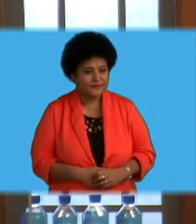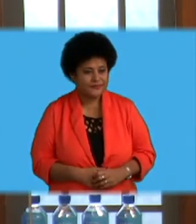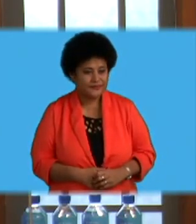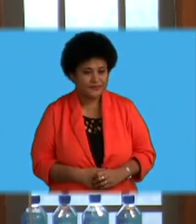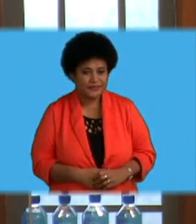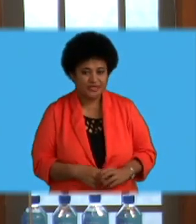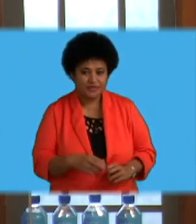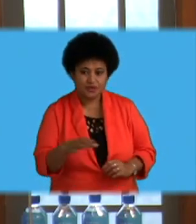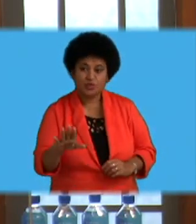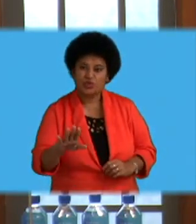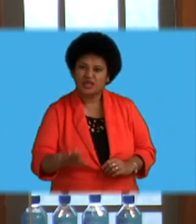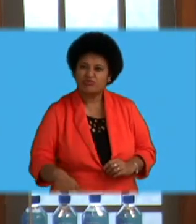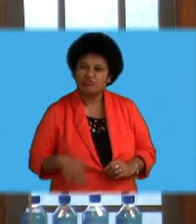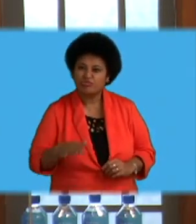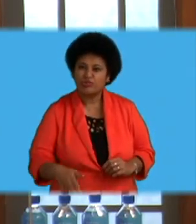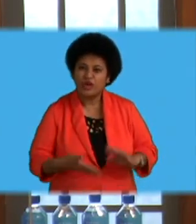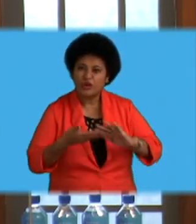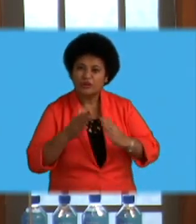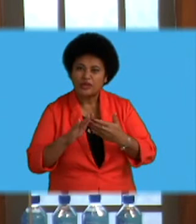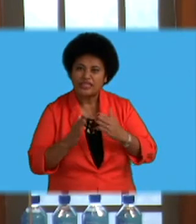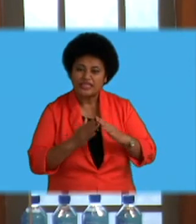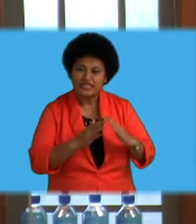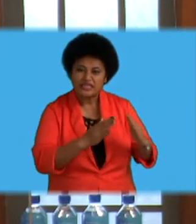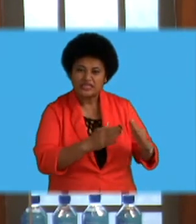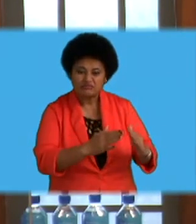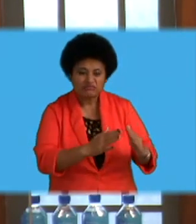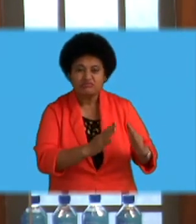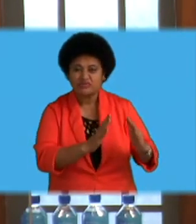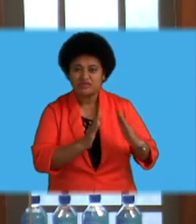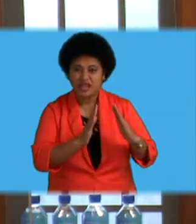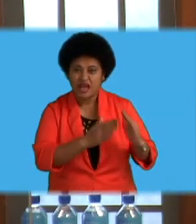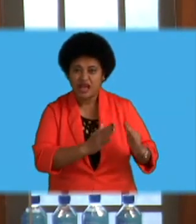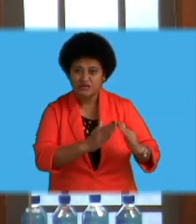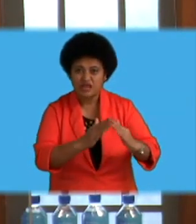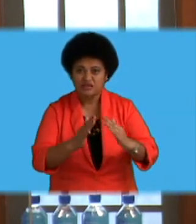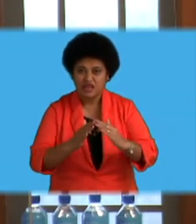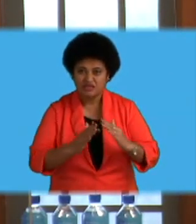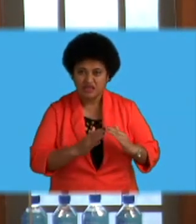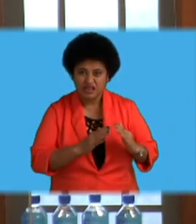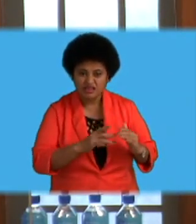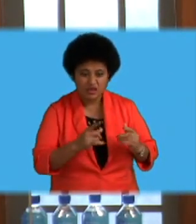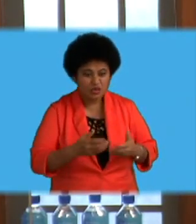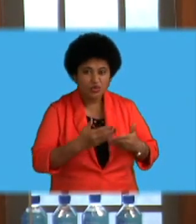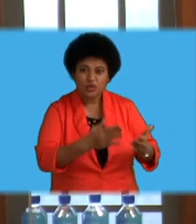squatter settlements, informal settlements, is not a good development,